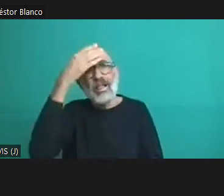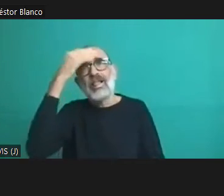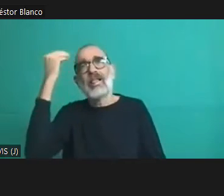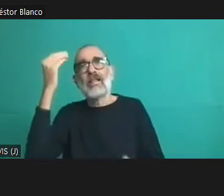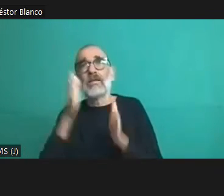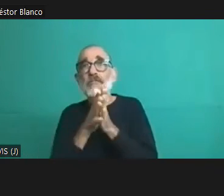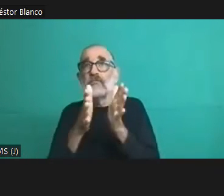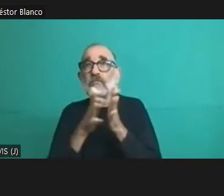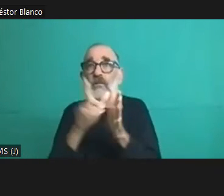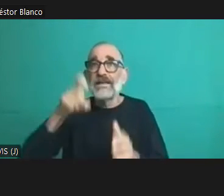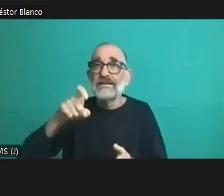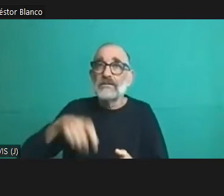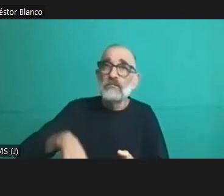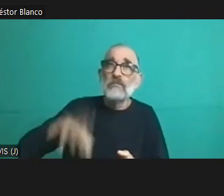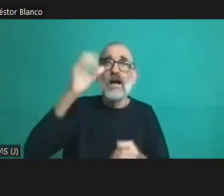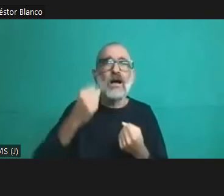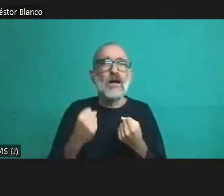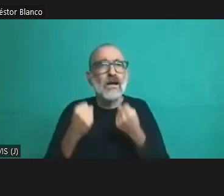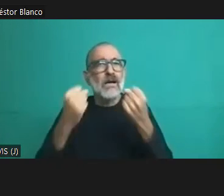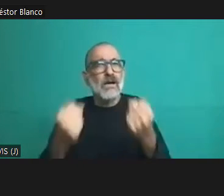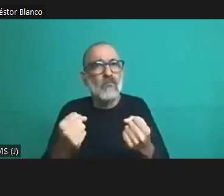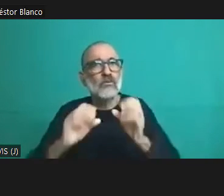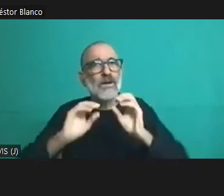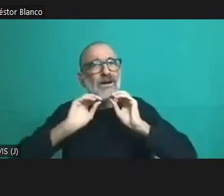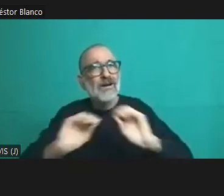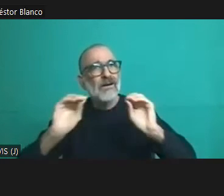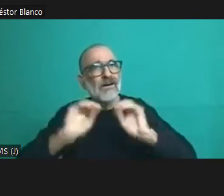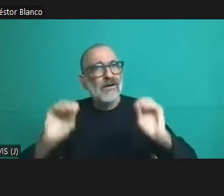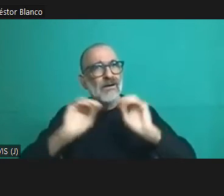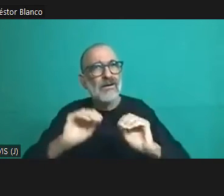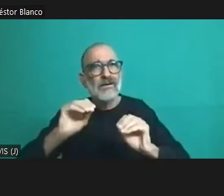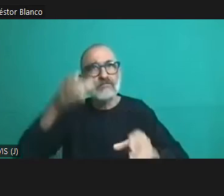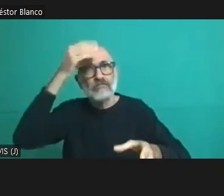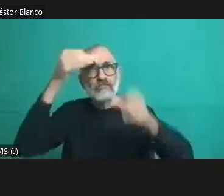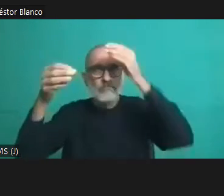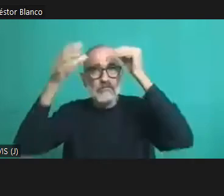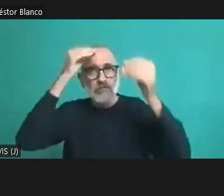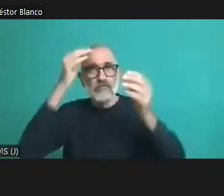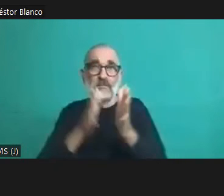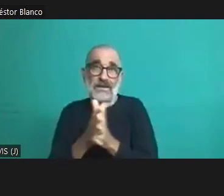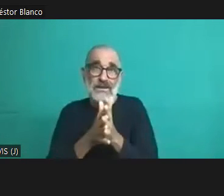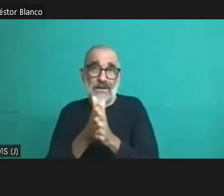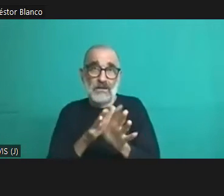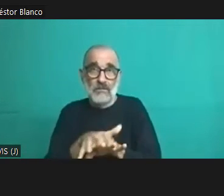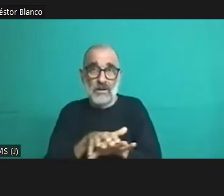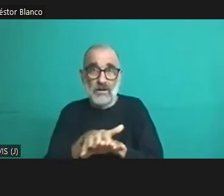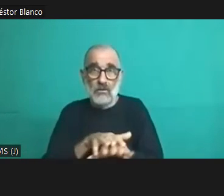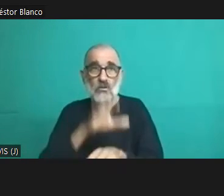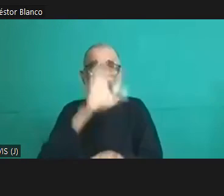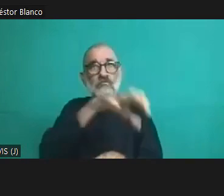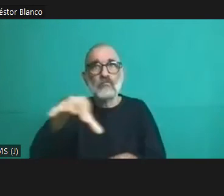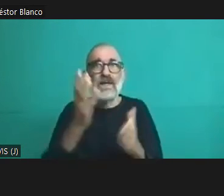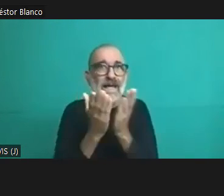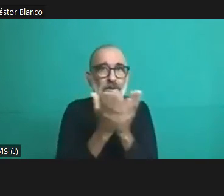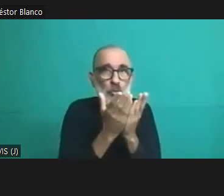that are training health professionals. There is a number of students in this audience that we must not